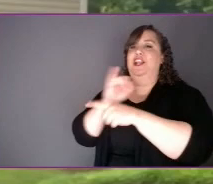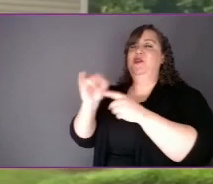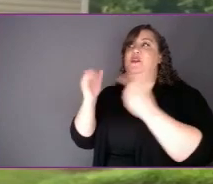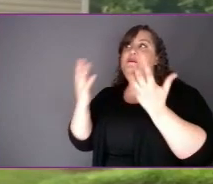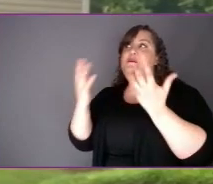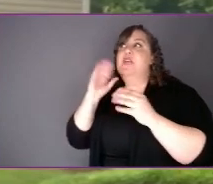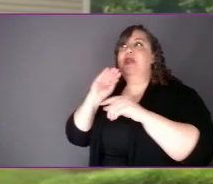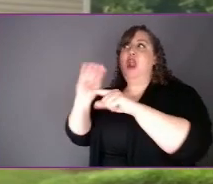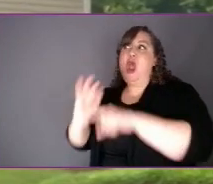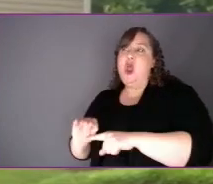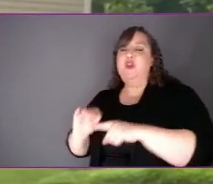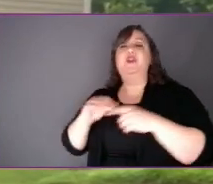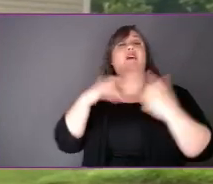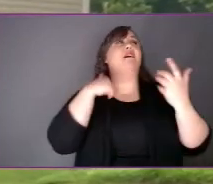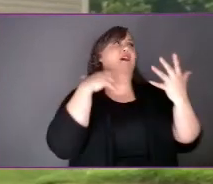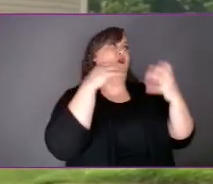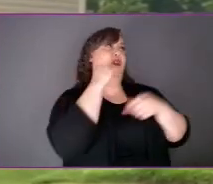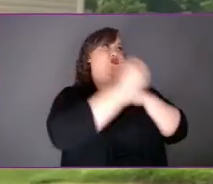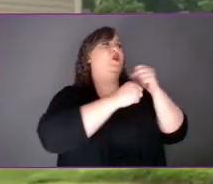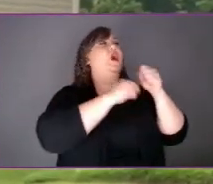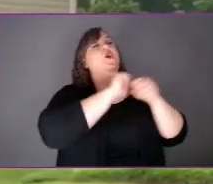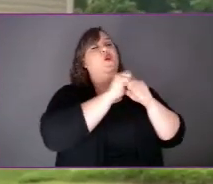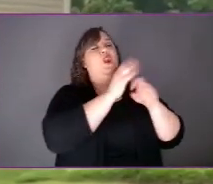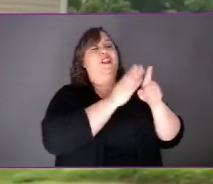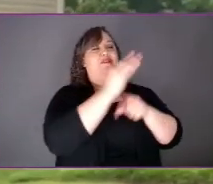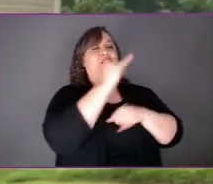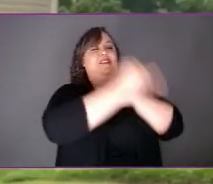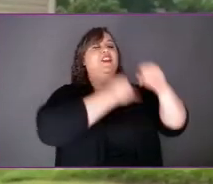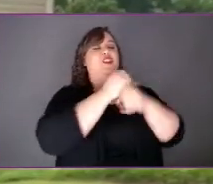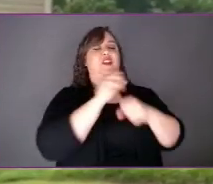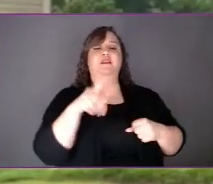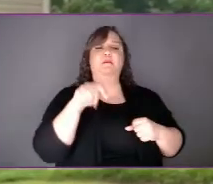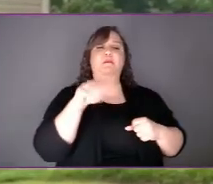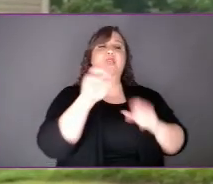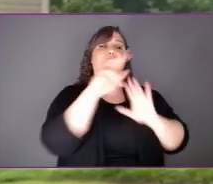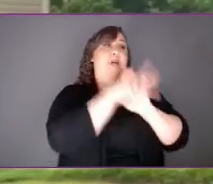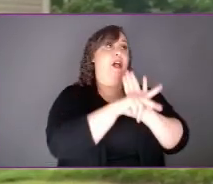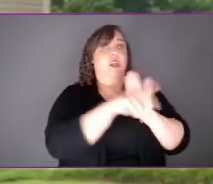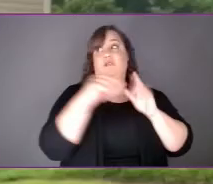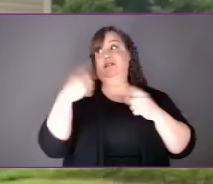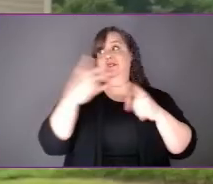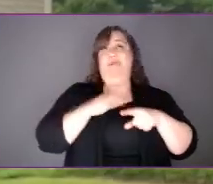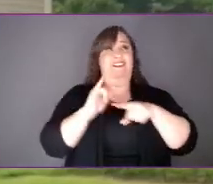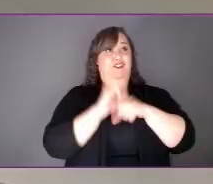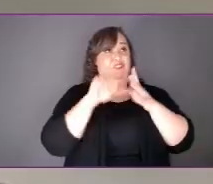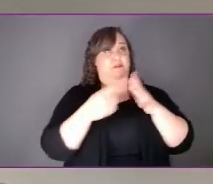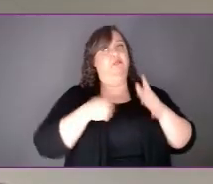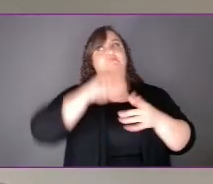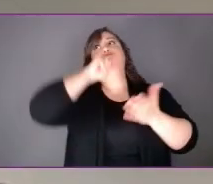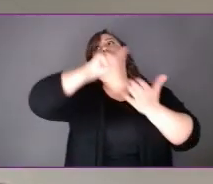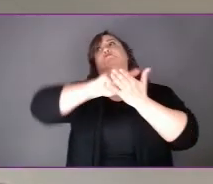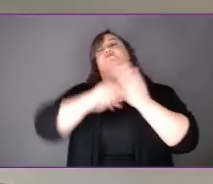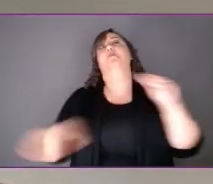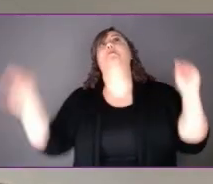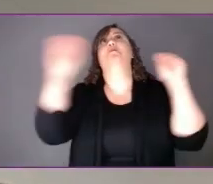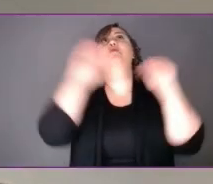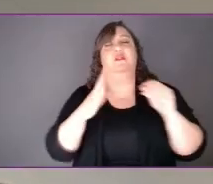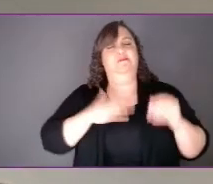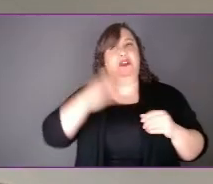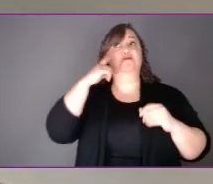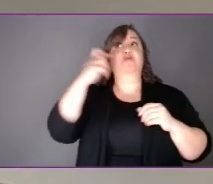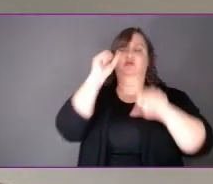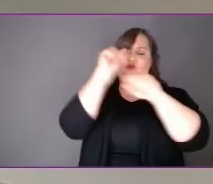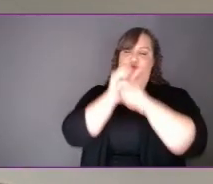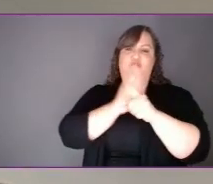in the field of international space policy. I've fallen in love with it even more since my internship started. And it's my dream to work at NASA. In the future, I hope to